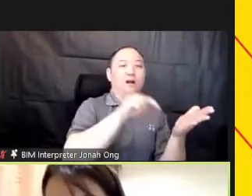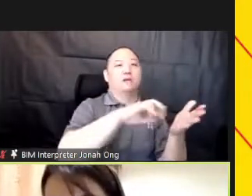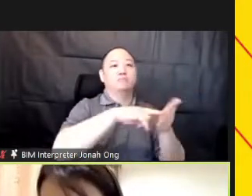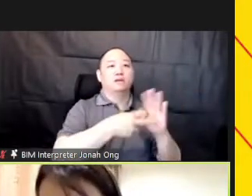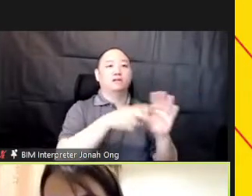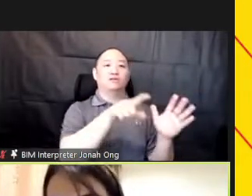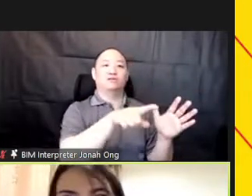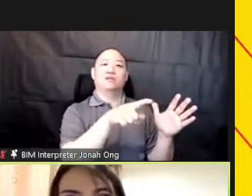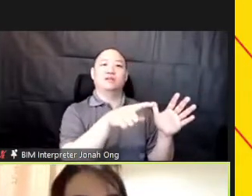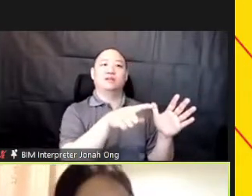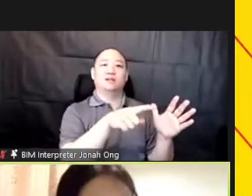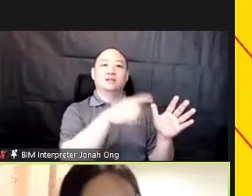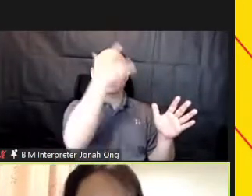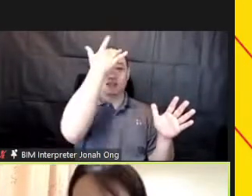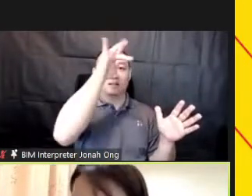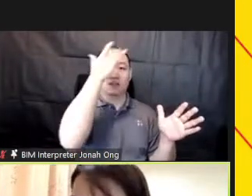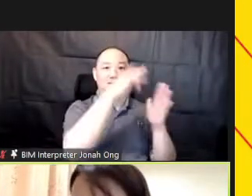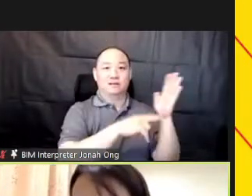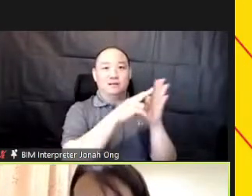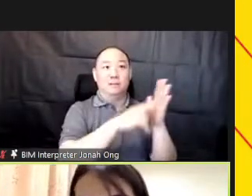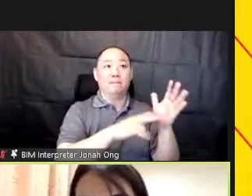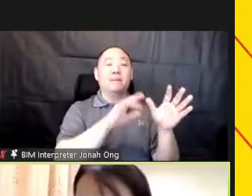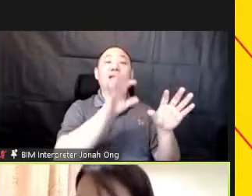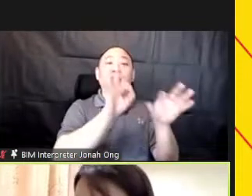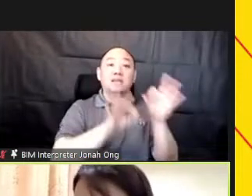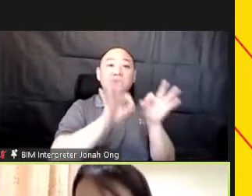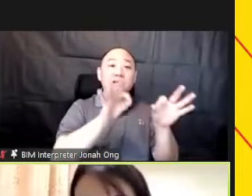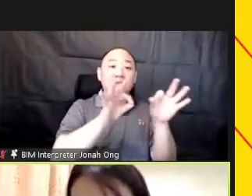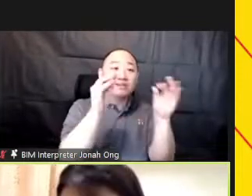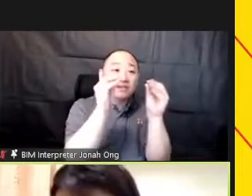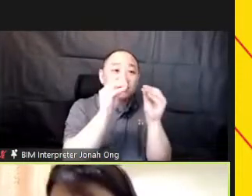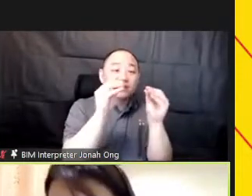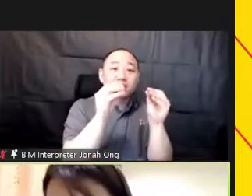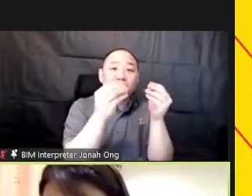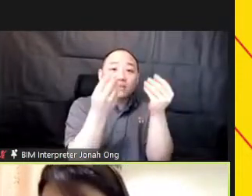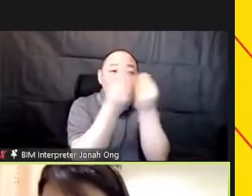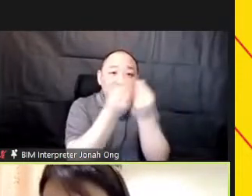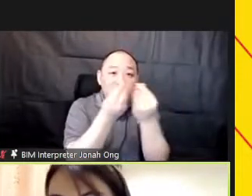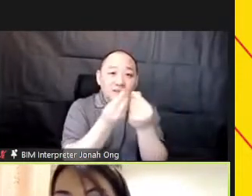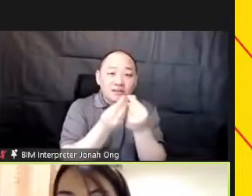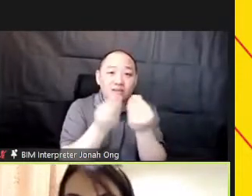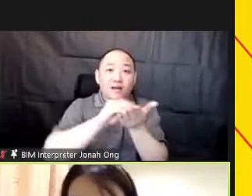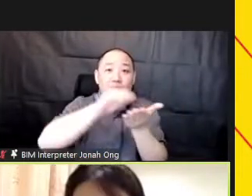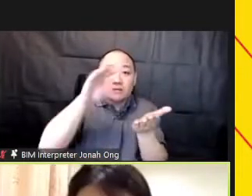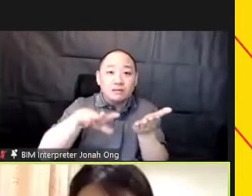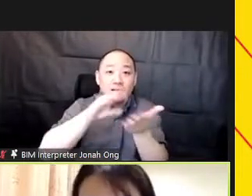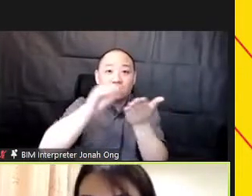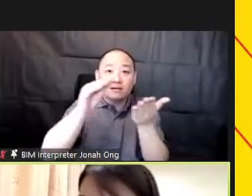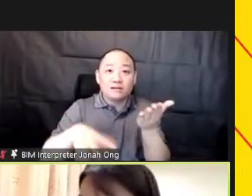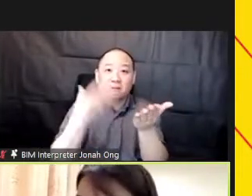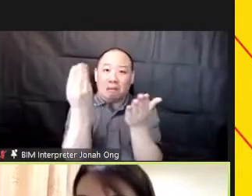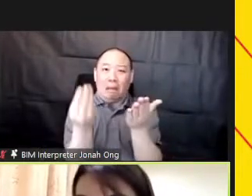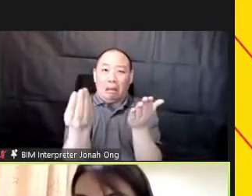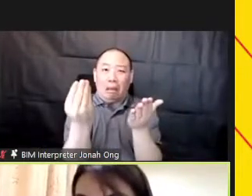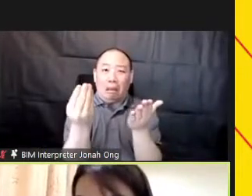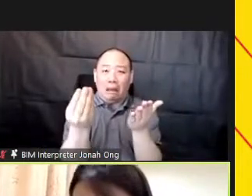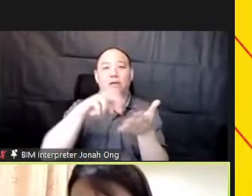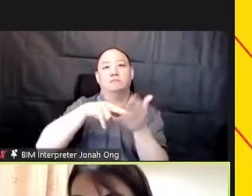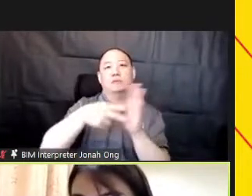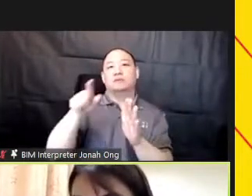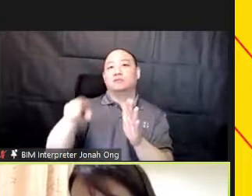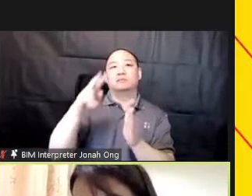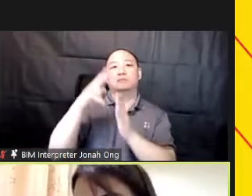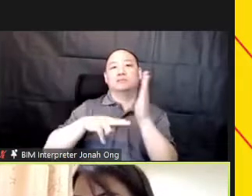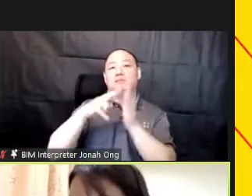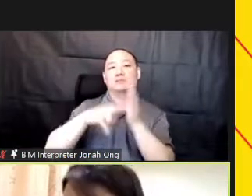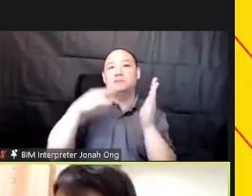that data, we have like almost 98% literacy in Malaysia. So the federal doesn't have the data